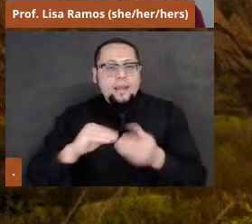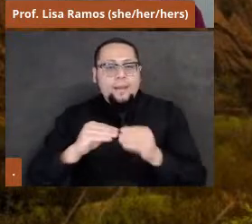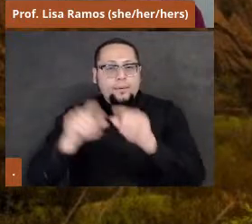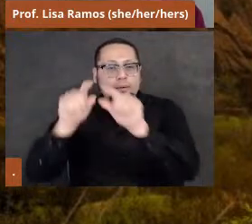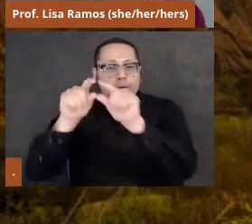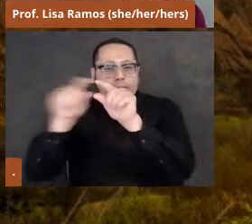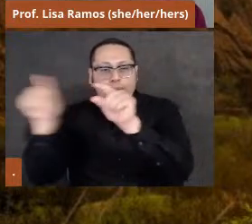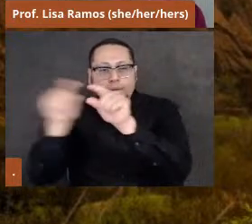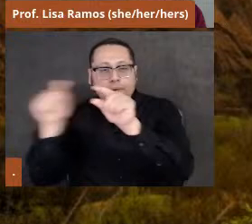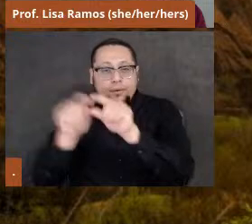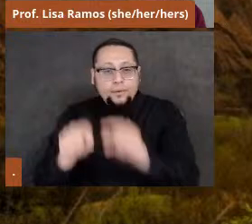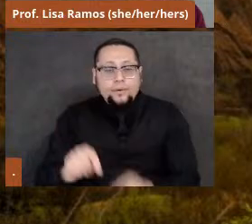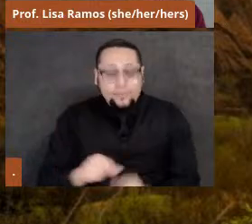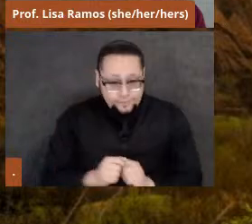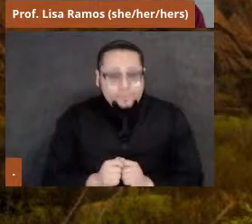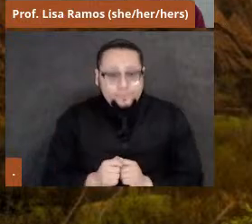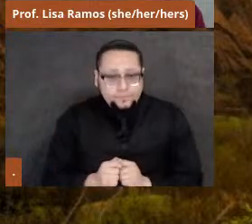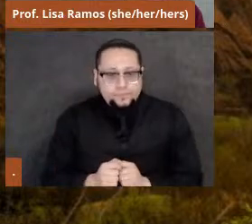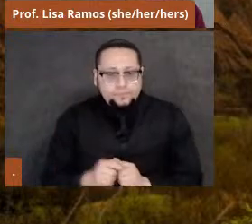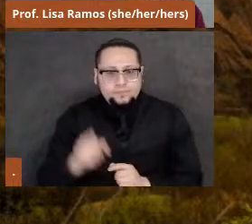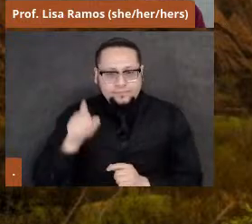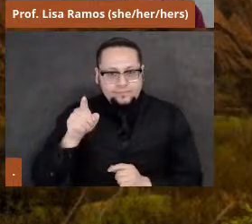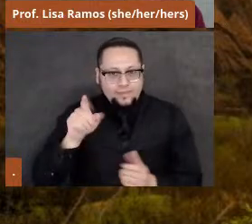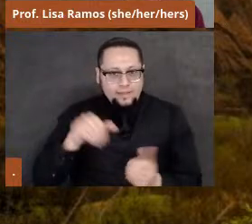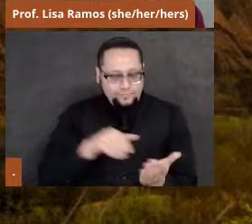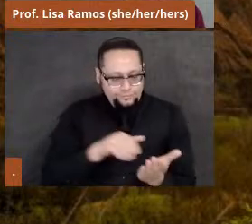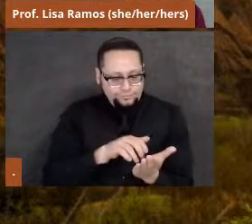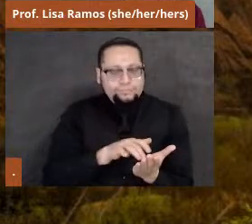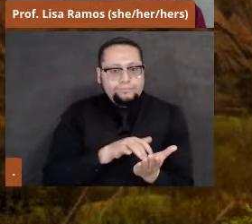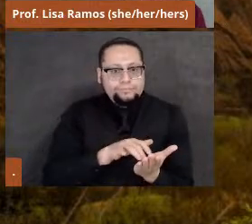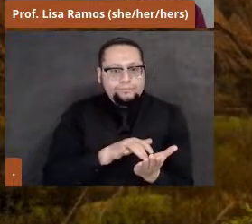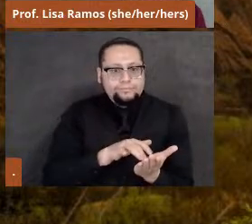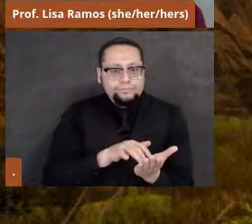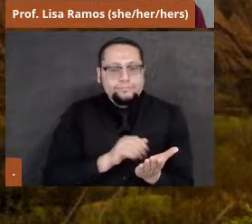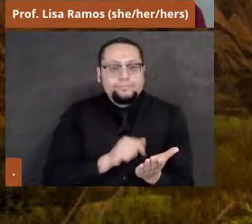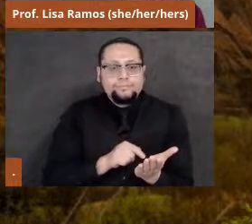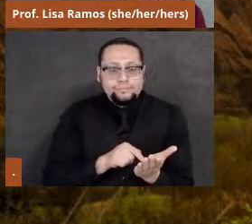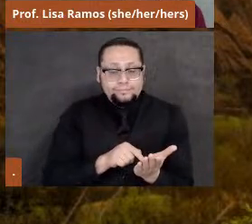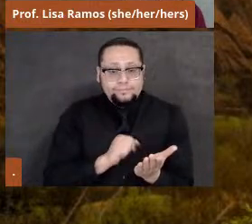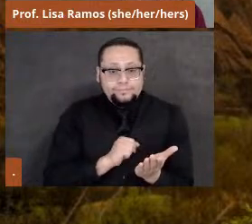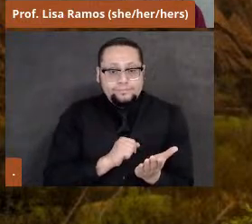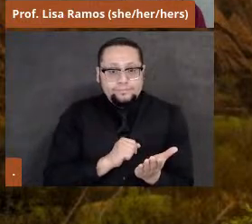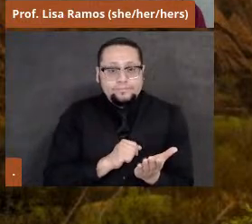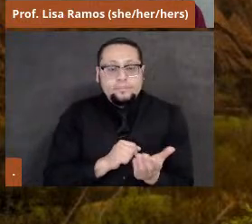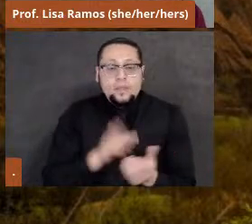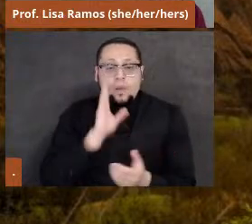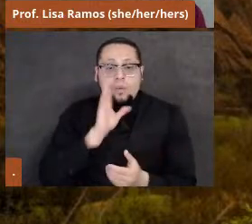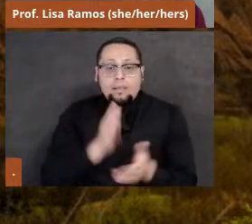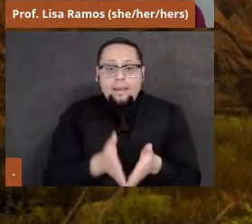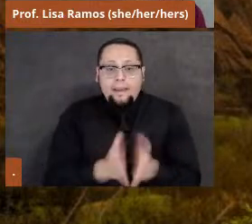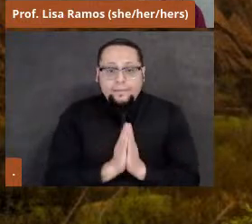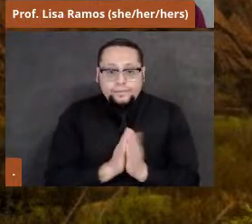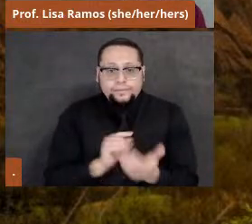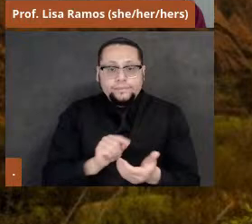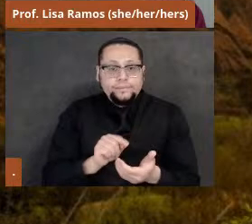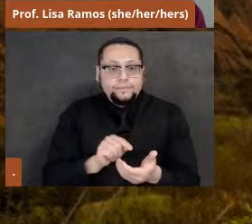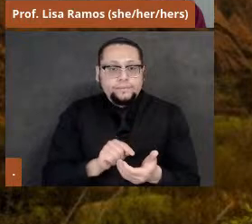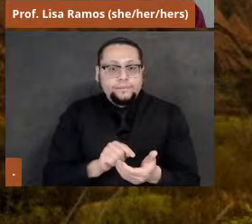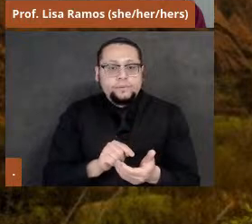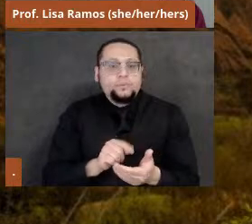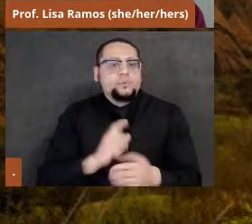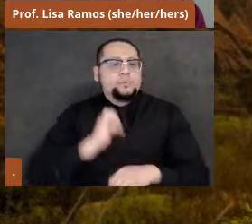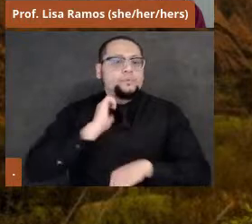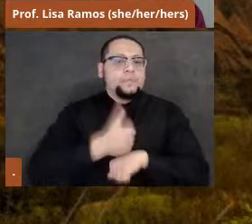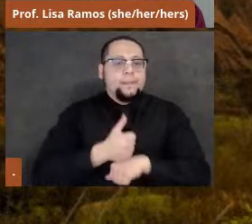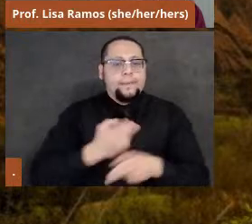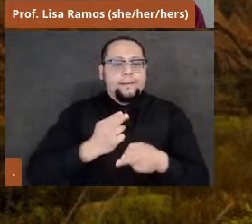top right. So if you could go to the website, enter the number. It's going to ask you to create a name,